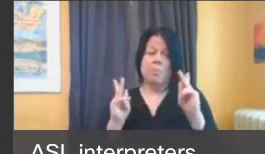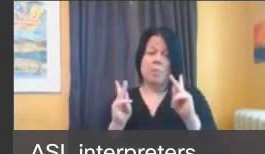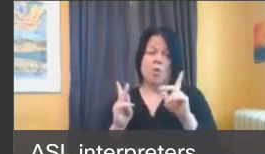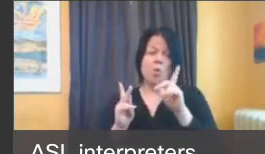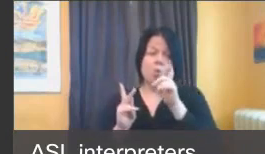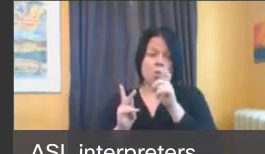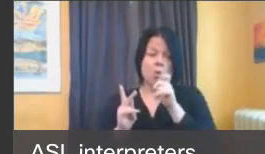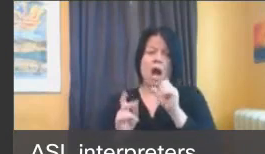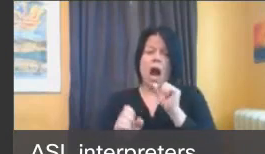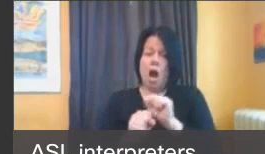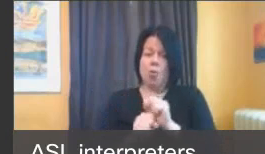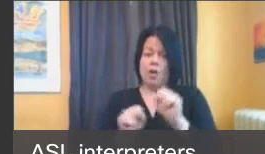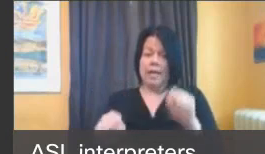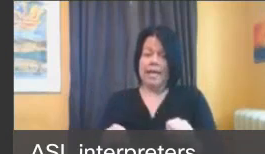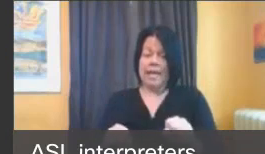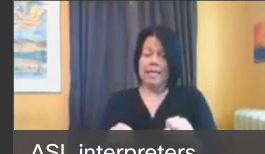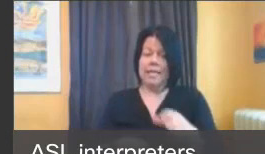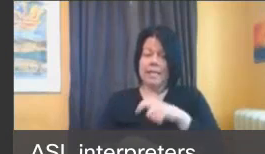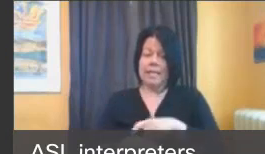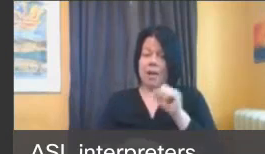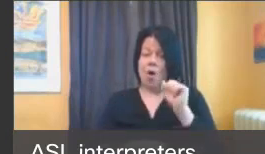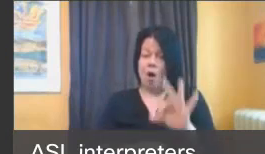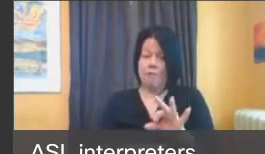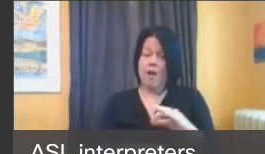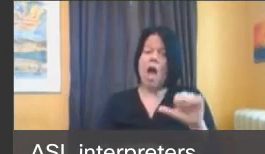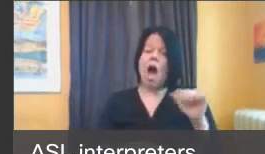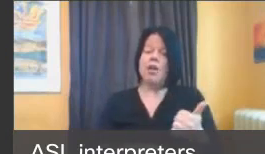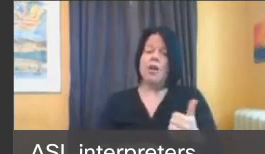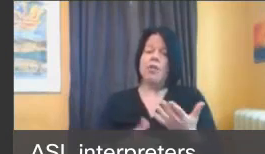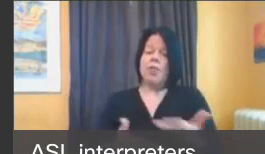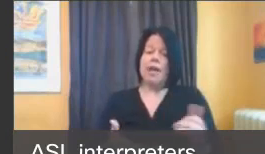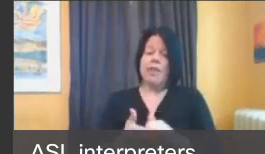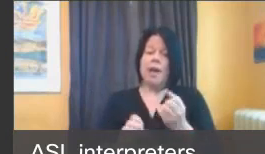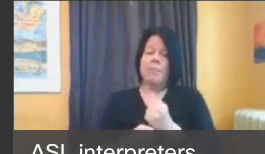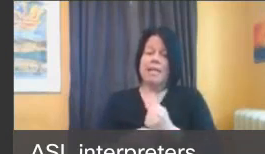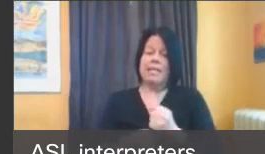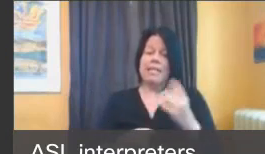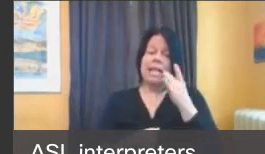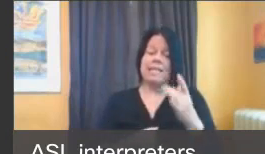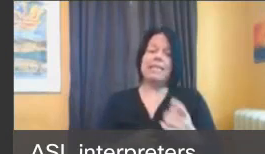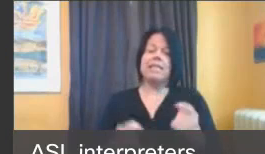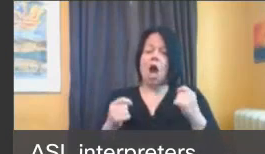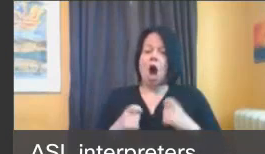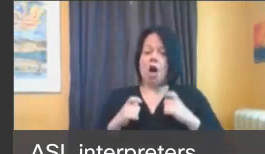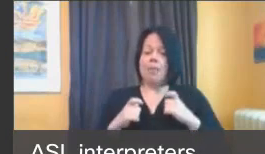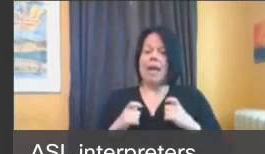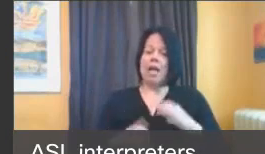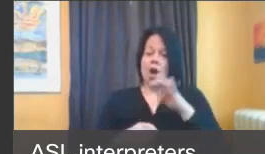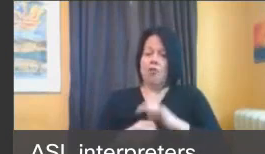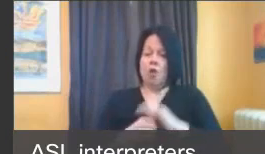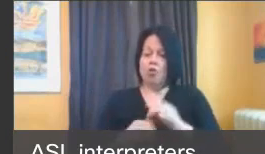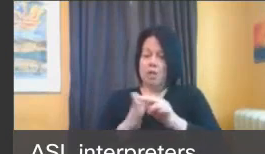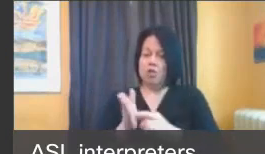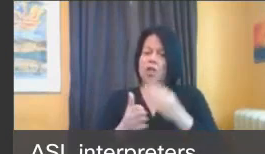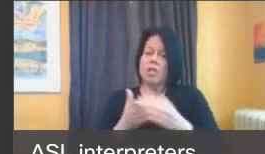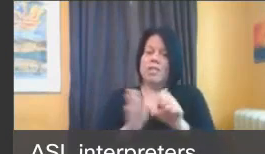who are working can take that time off. Another provision that makes sense to me is automatic voter registration, right, which some states have, but it would